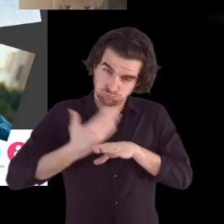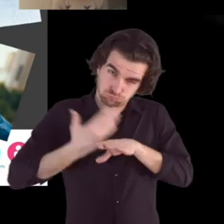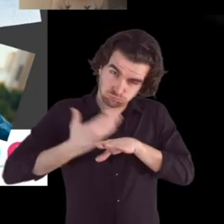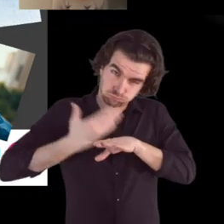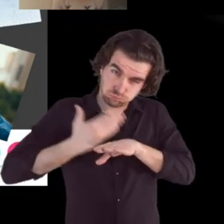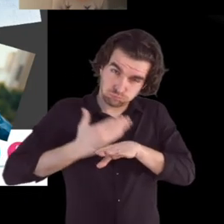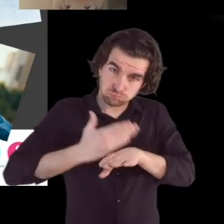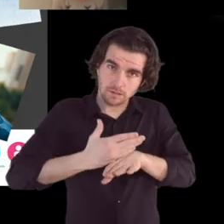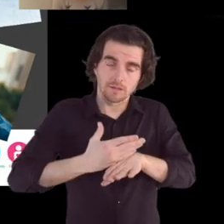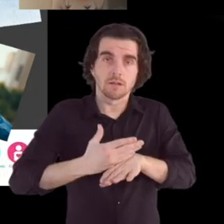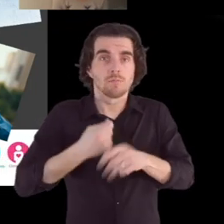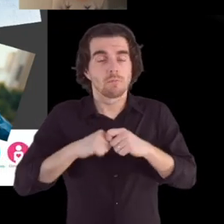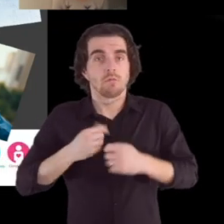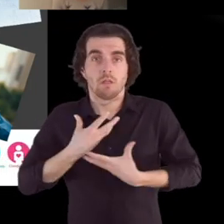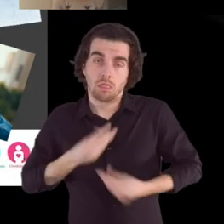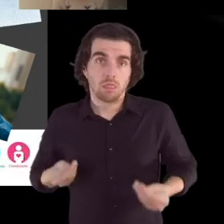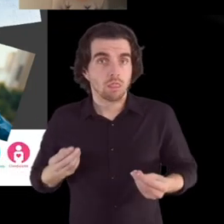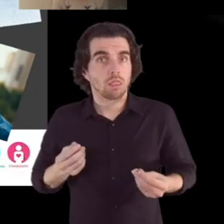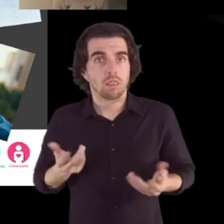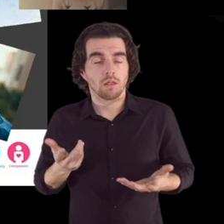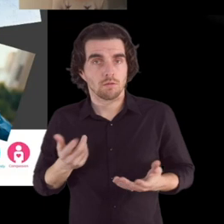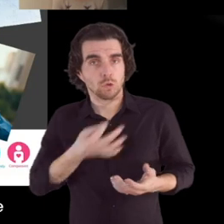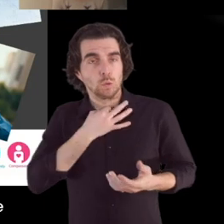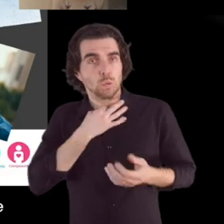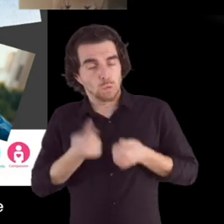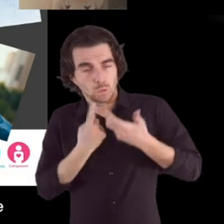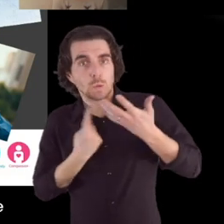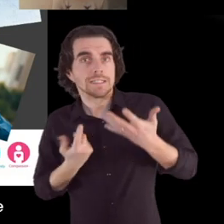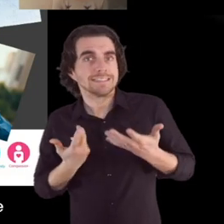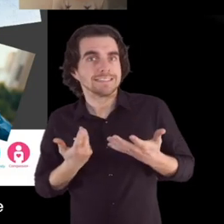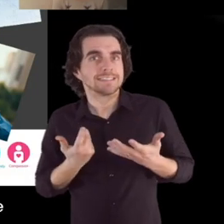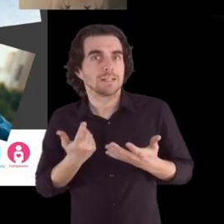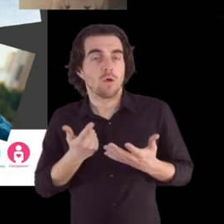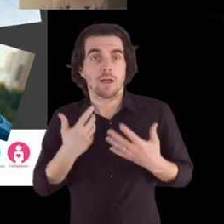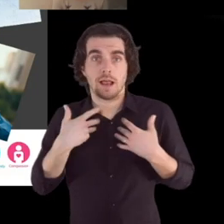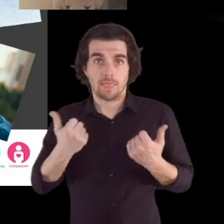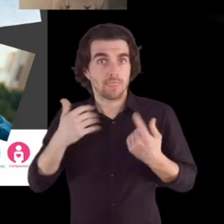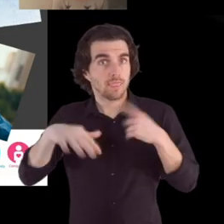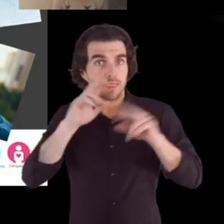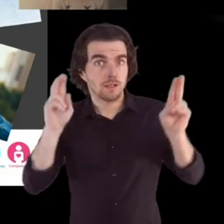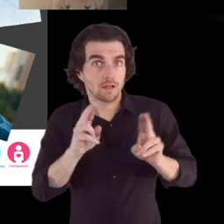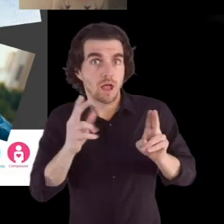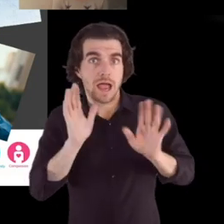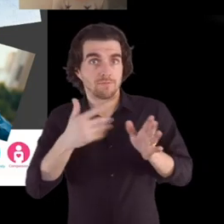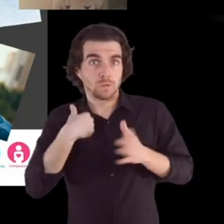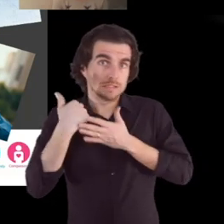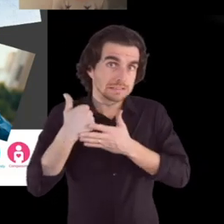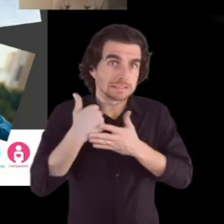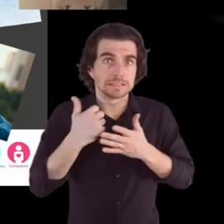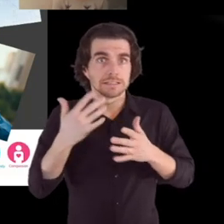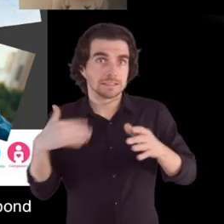down. And also moral distress and injury are a risk at this stage, because what we can see is maybe with healthcare being limited or